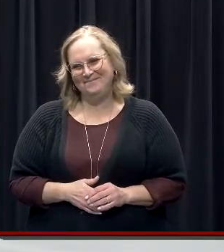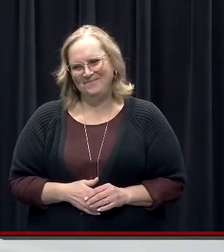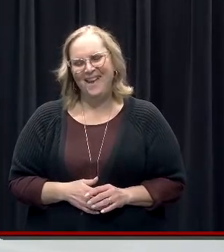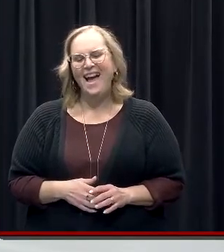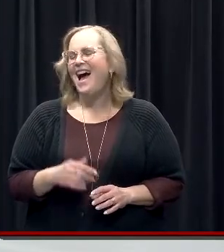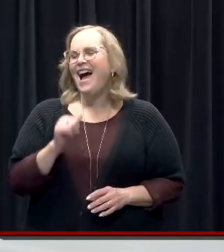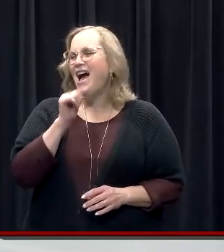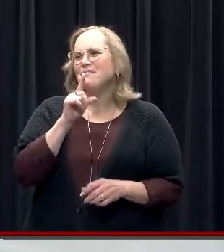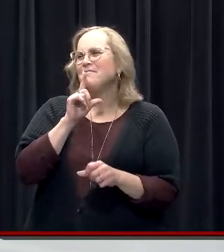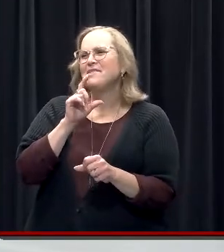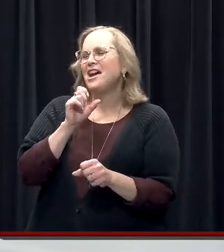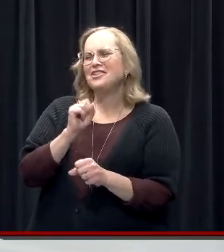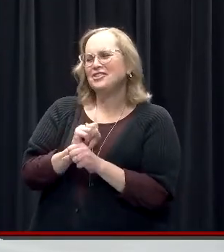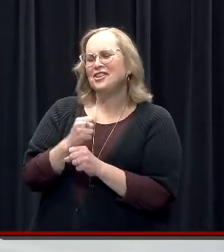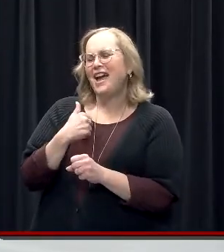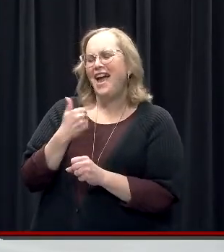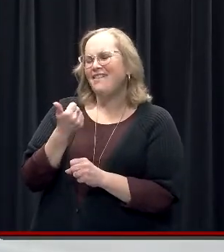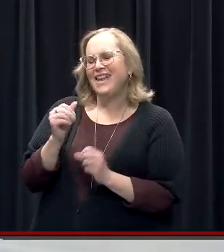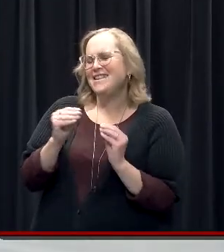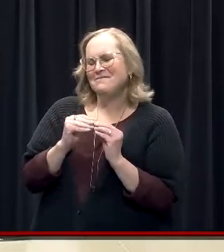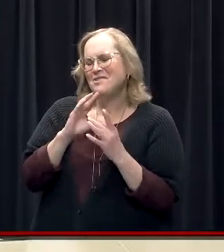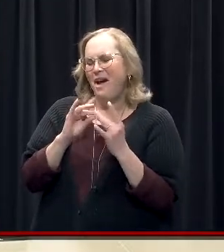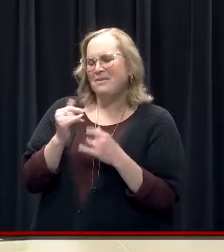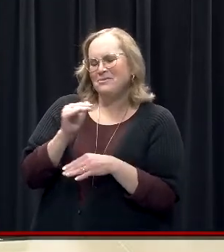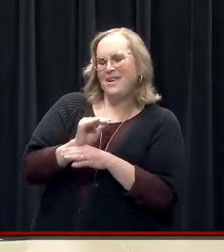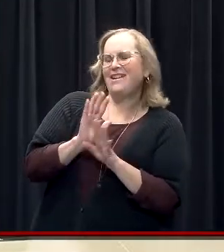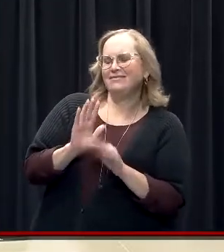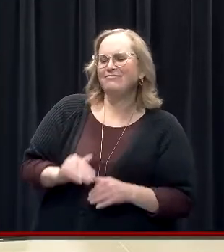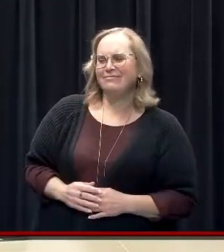I'm not sure I have any additional comments this evening.